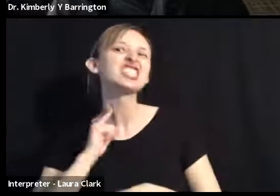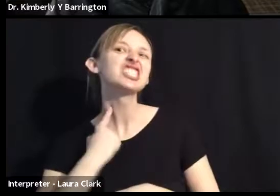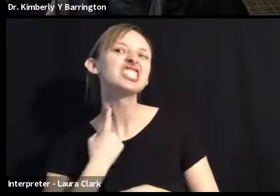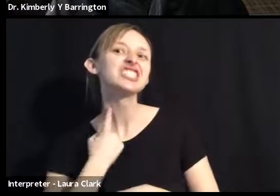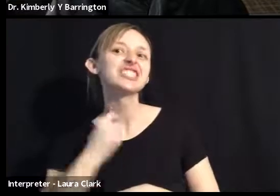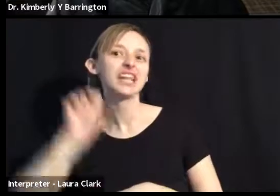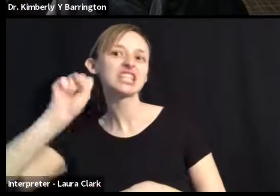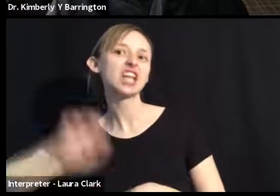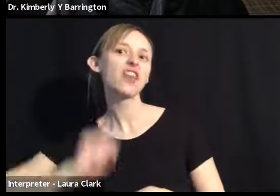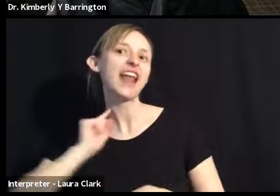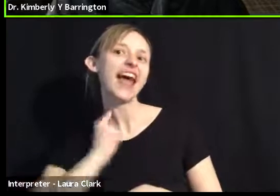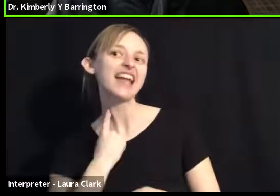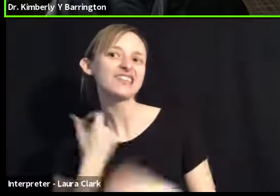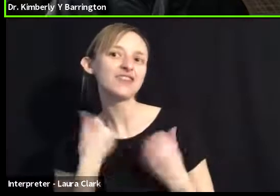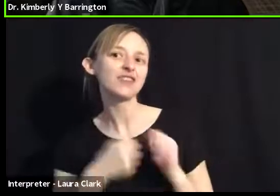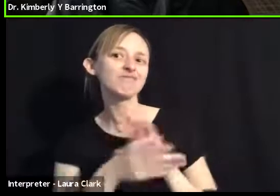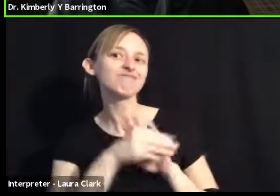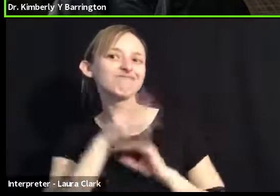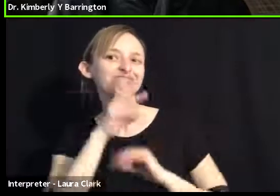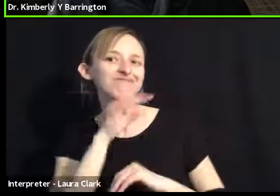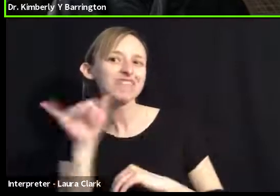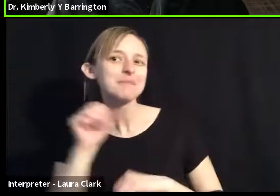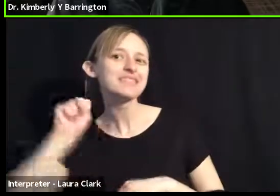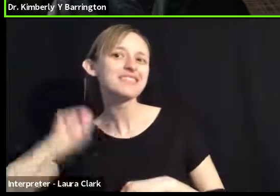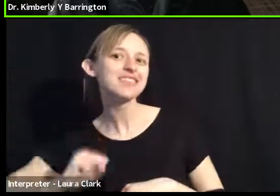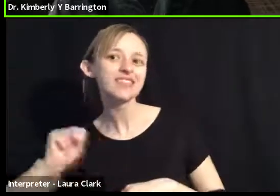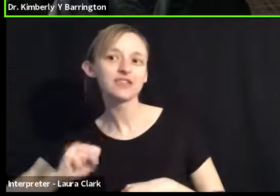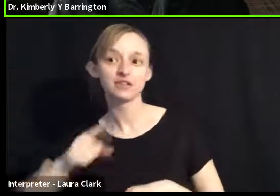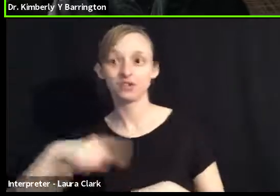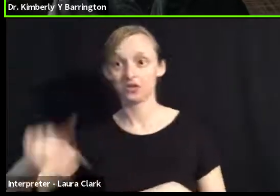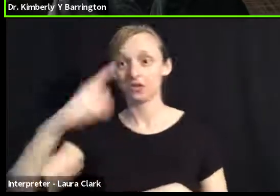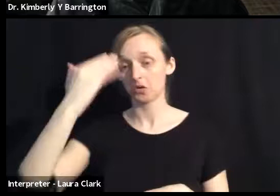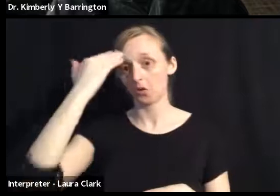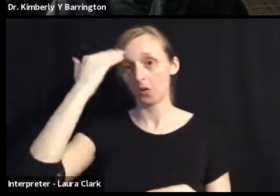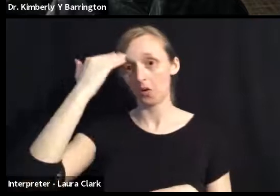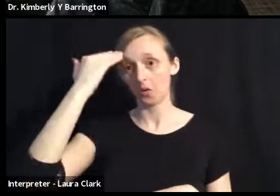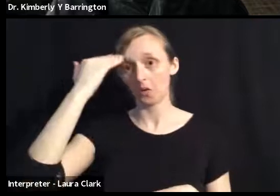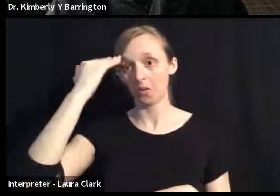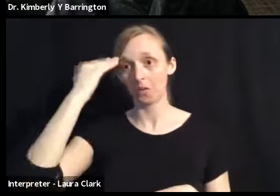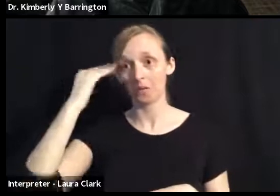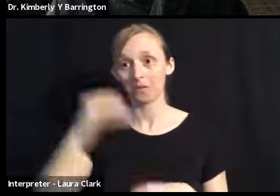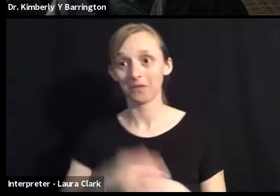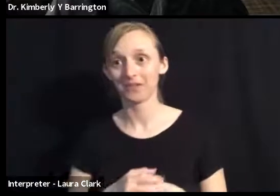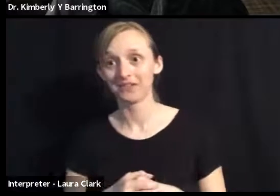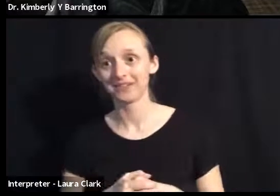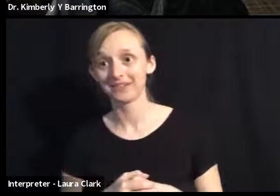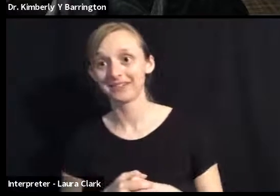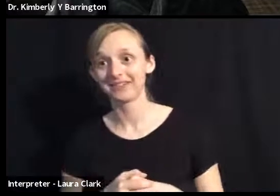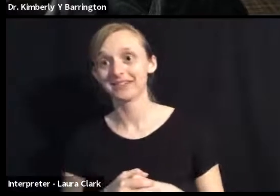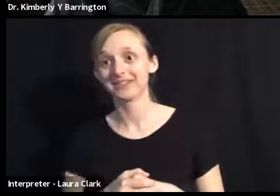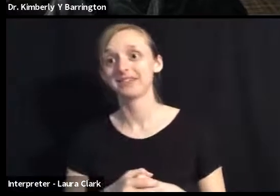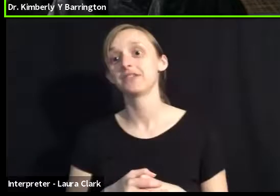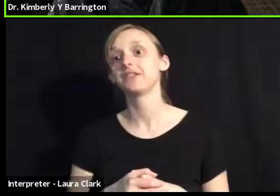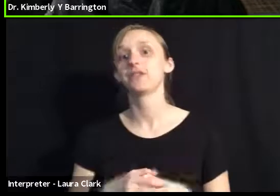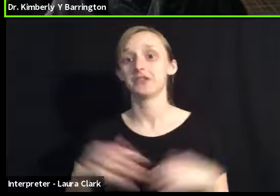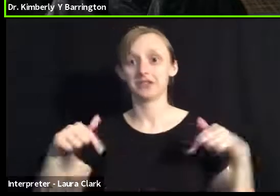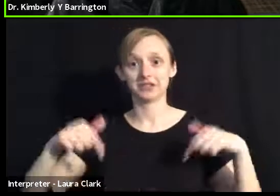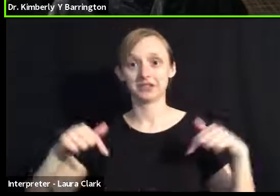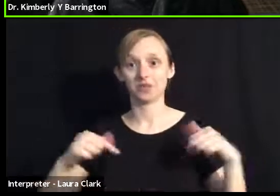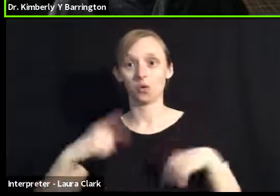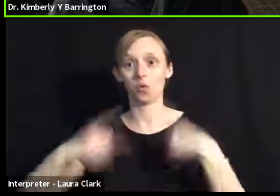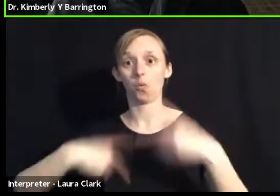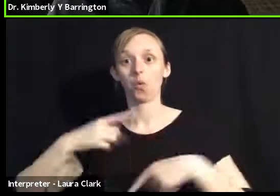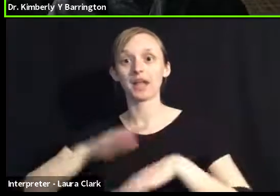We're on our way to Memphis. How many of you know that road? Oh, my God. Rolling on the Road has been